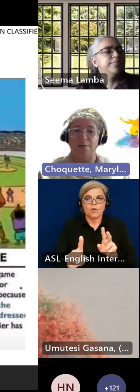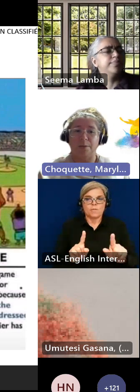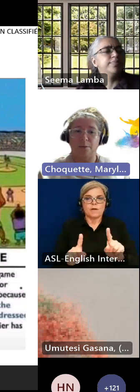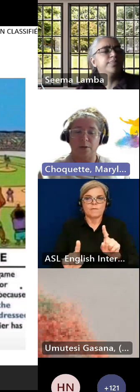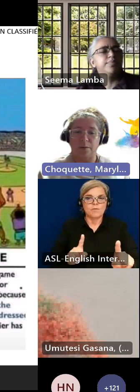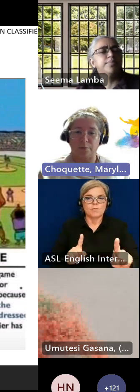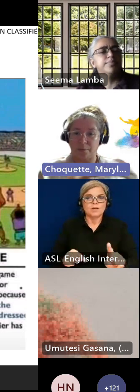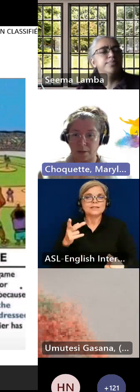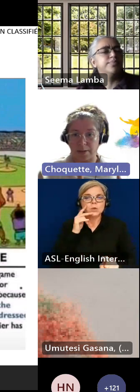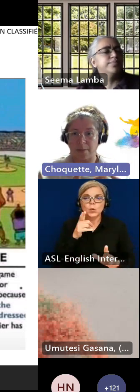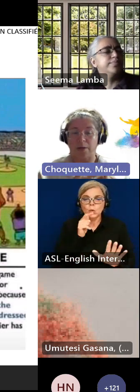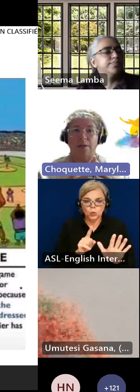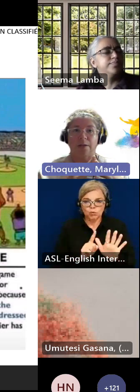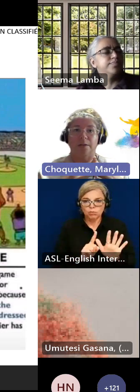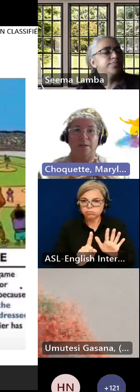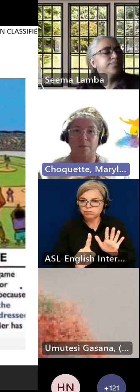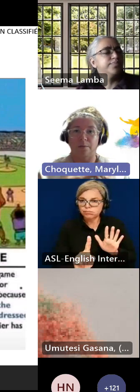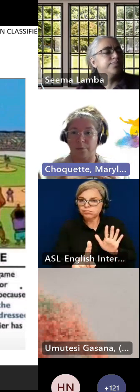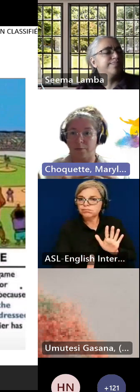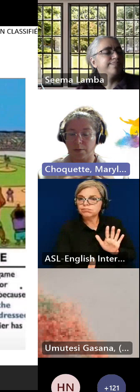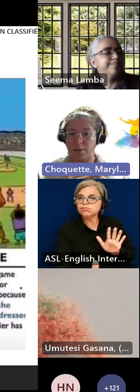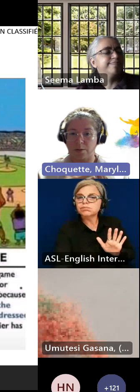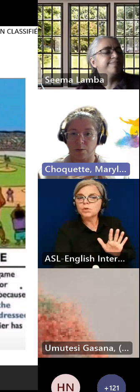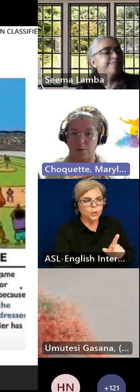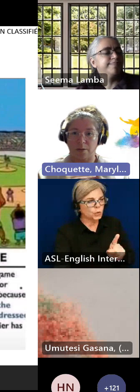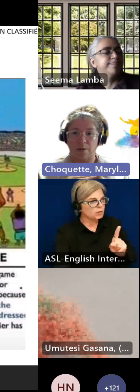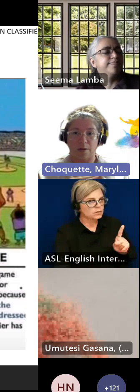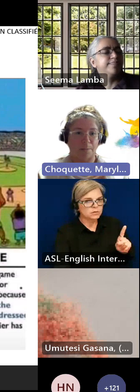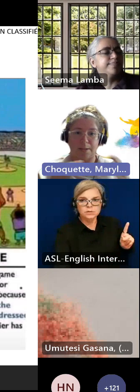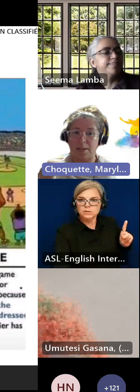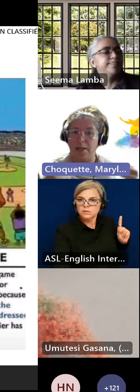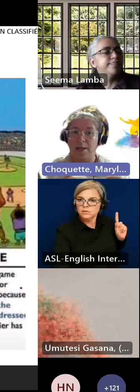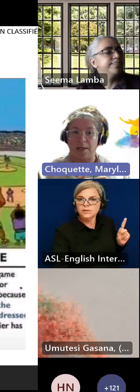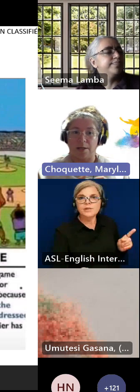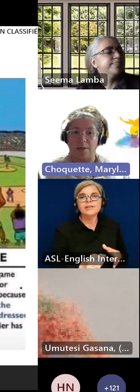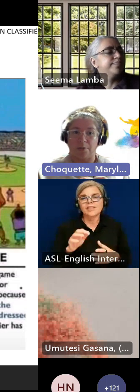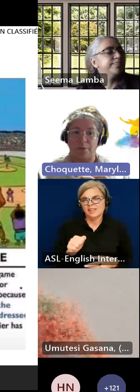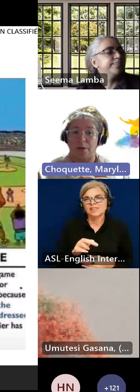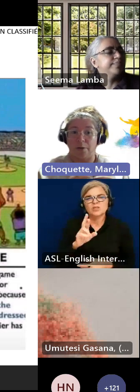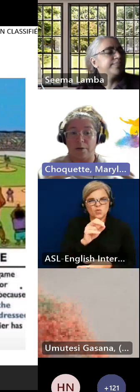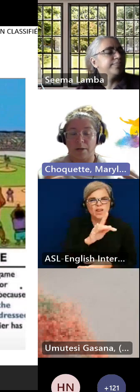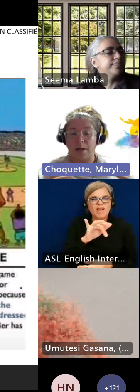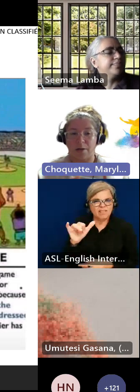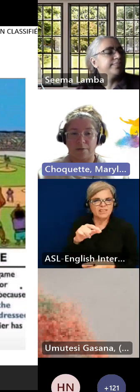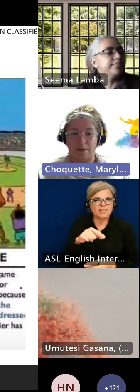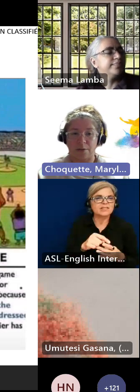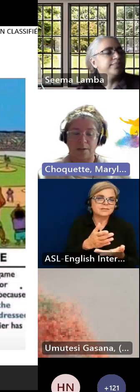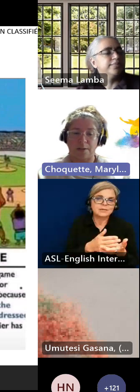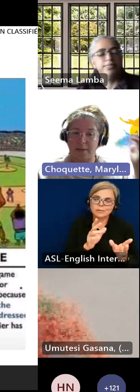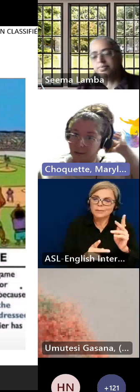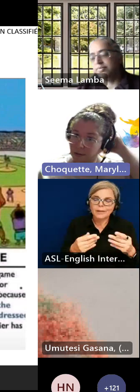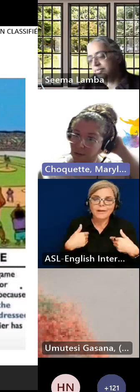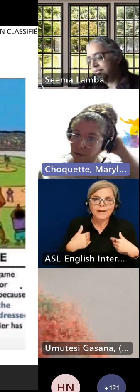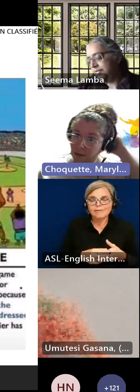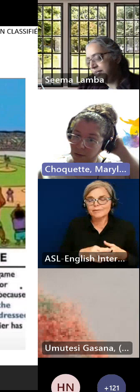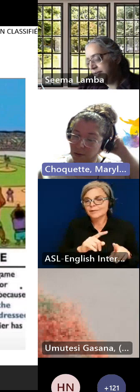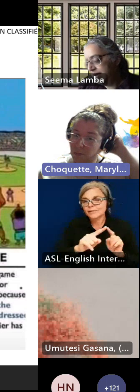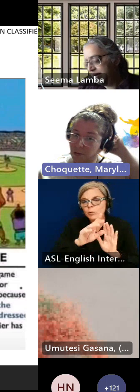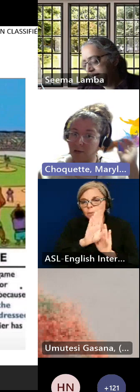reality. People come from various backgrounds. Some of those social economics and other factors and